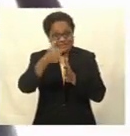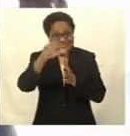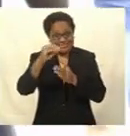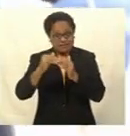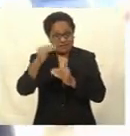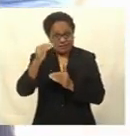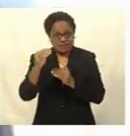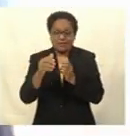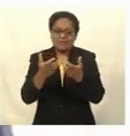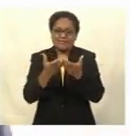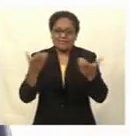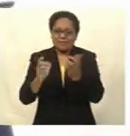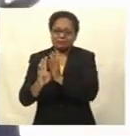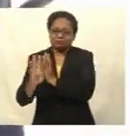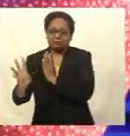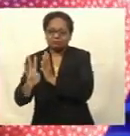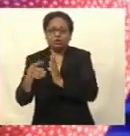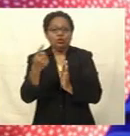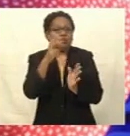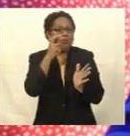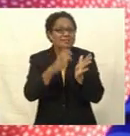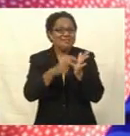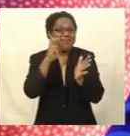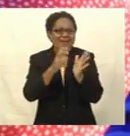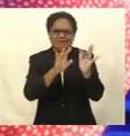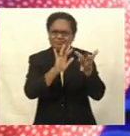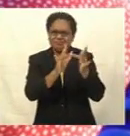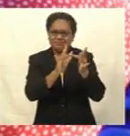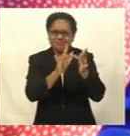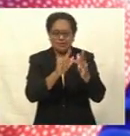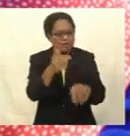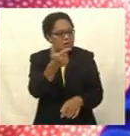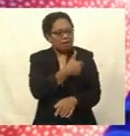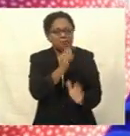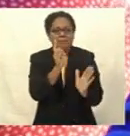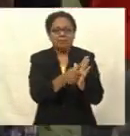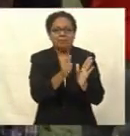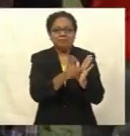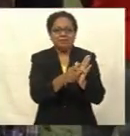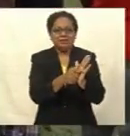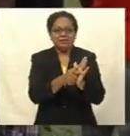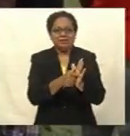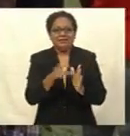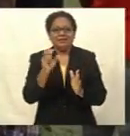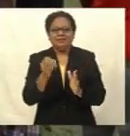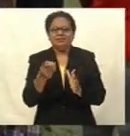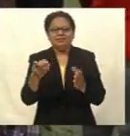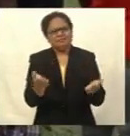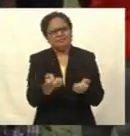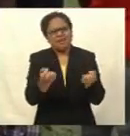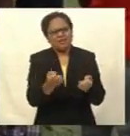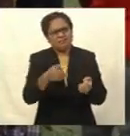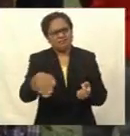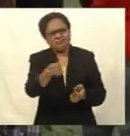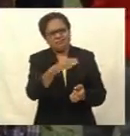online got their jabs quickly. Fijians have been encouraged to get their jabs as it's important for the country.